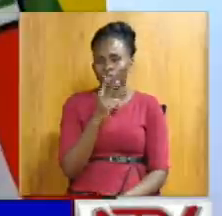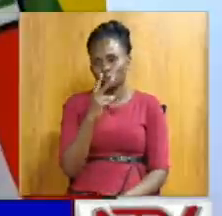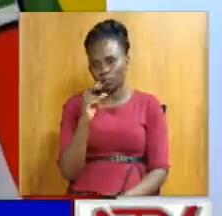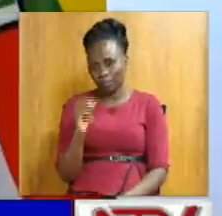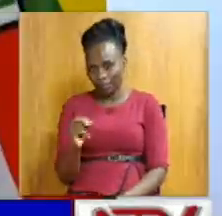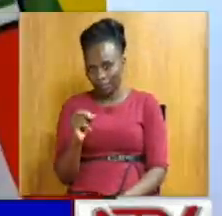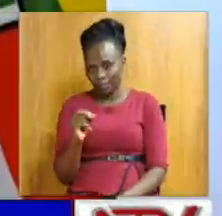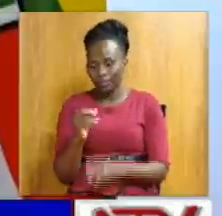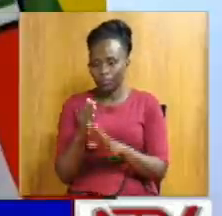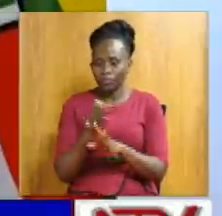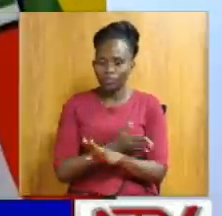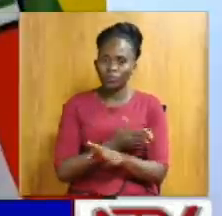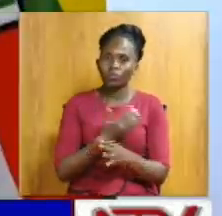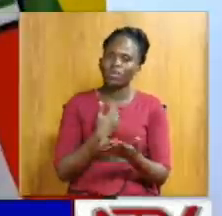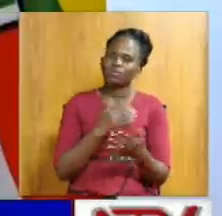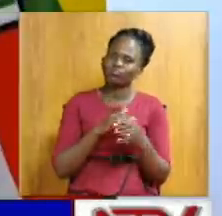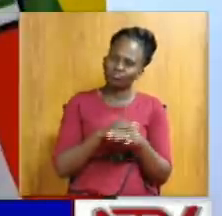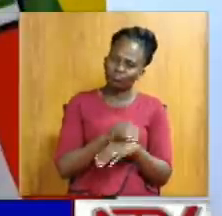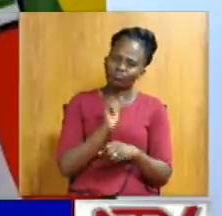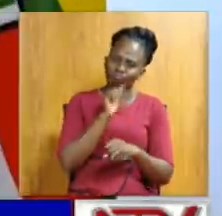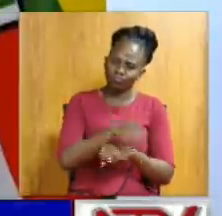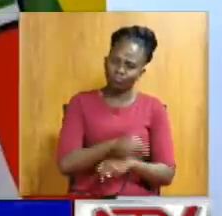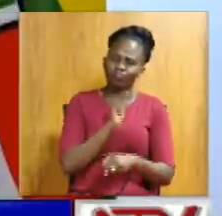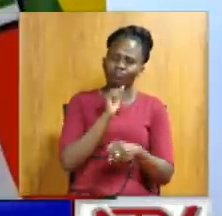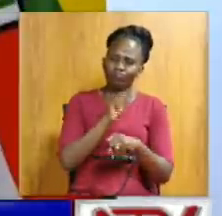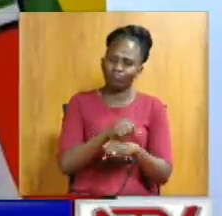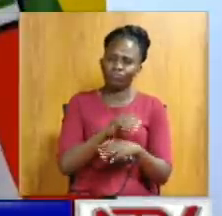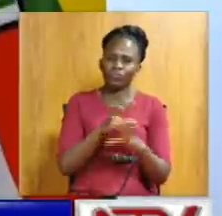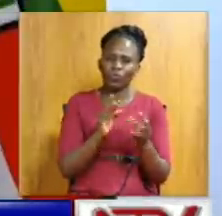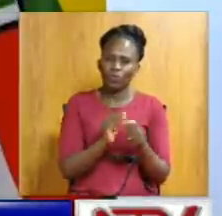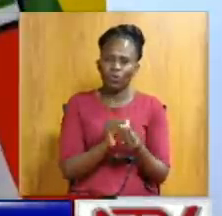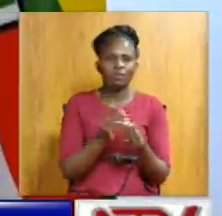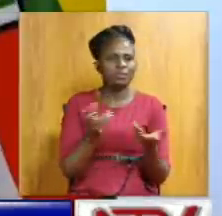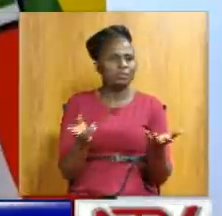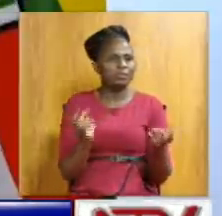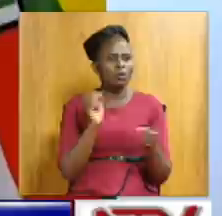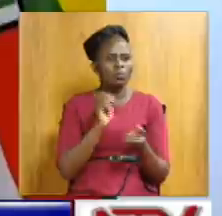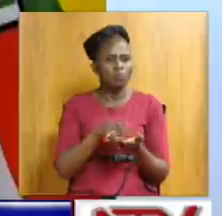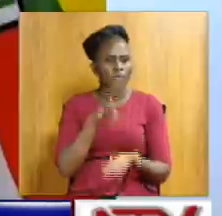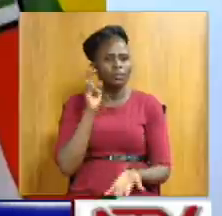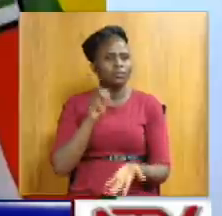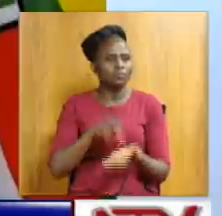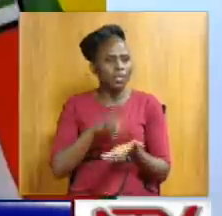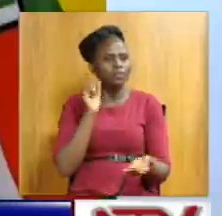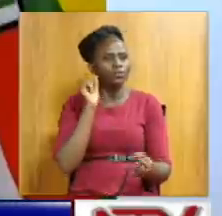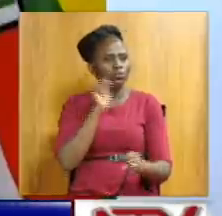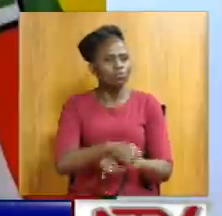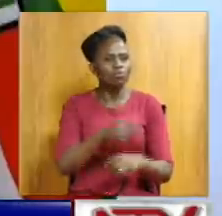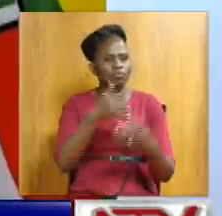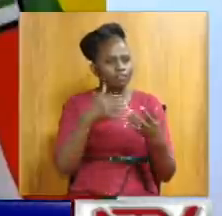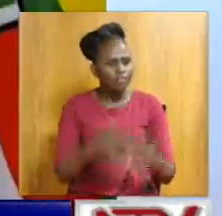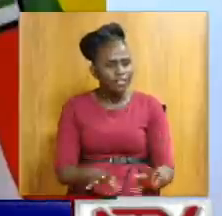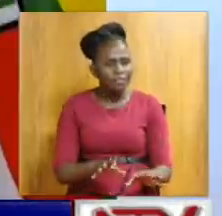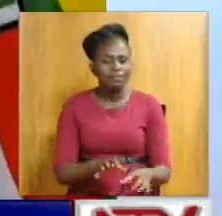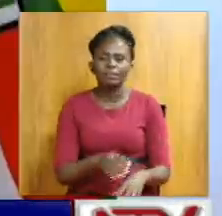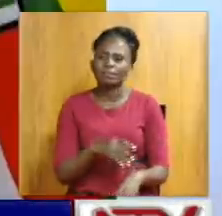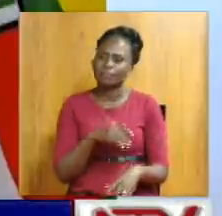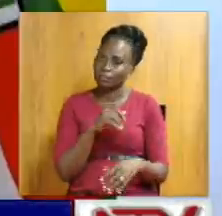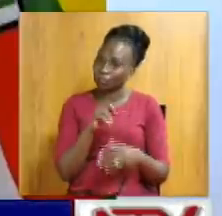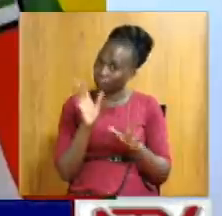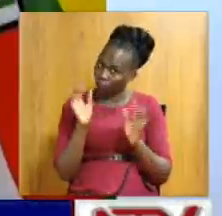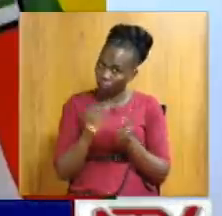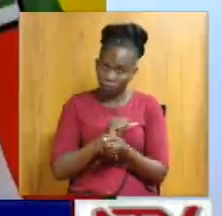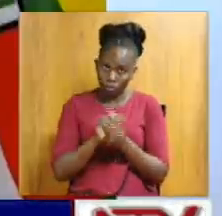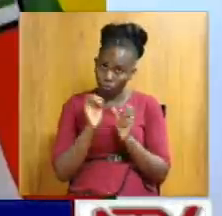2020, were defeated or tamed. The locusts were defeated totally without causing any damage.